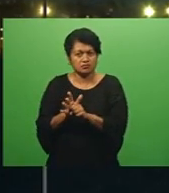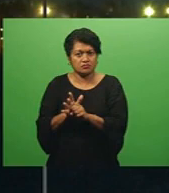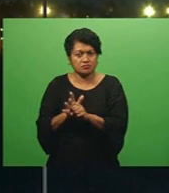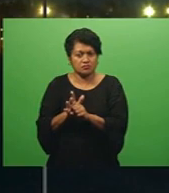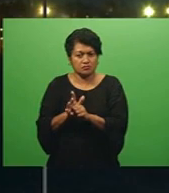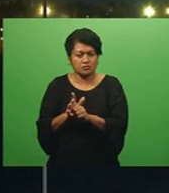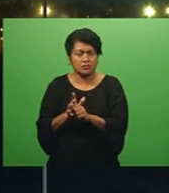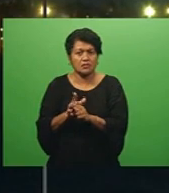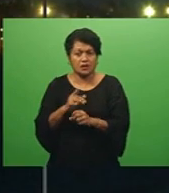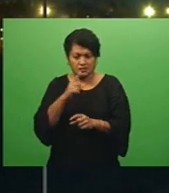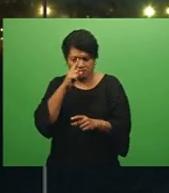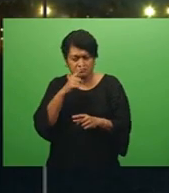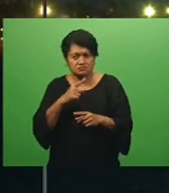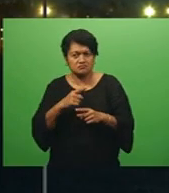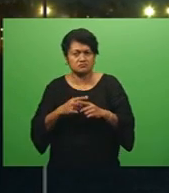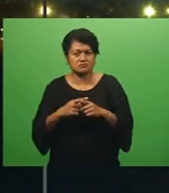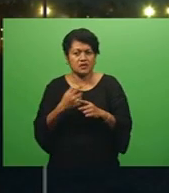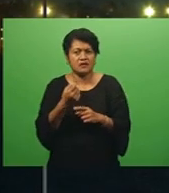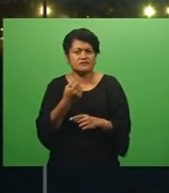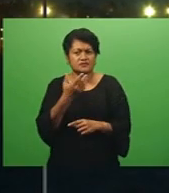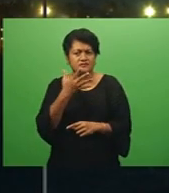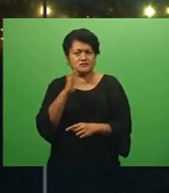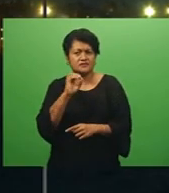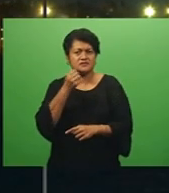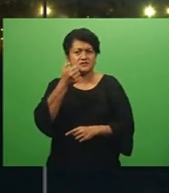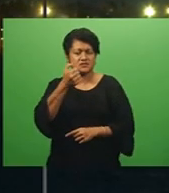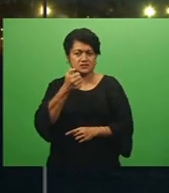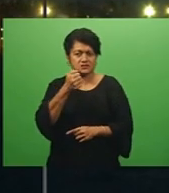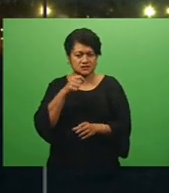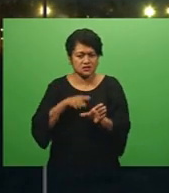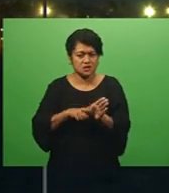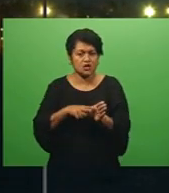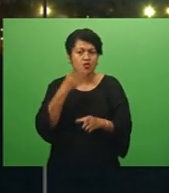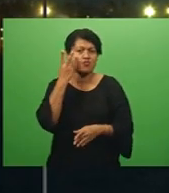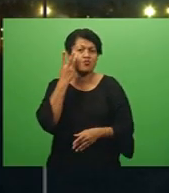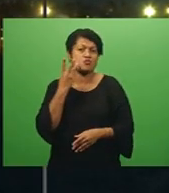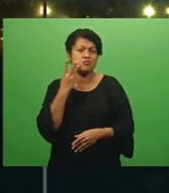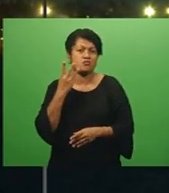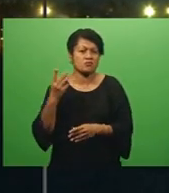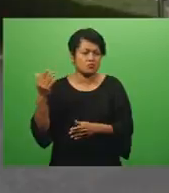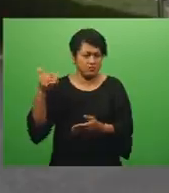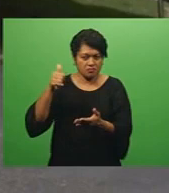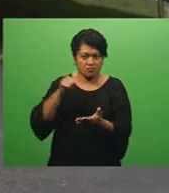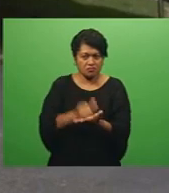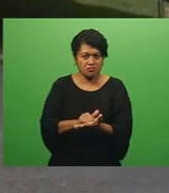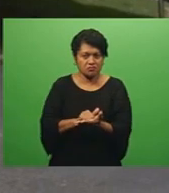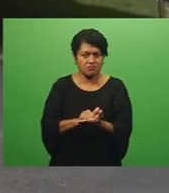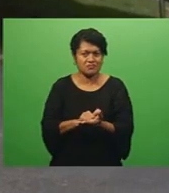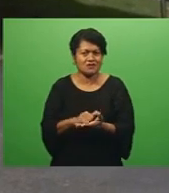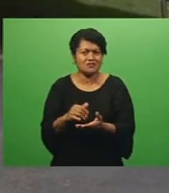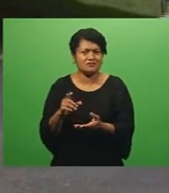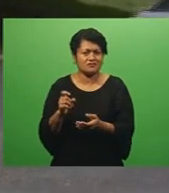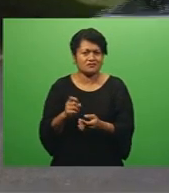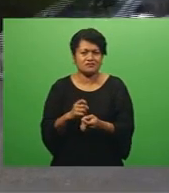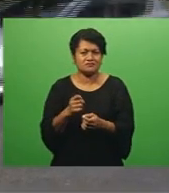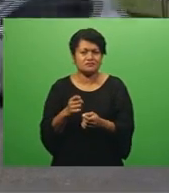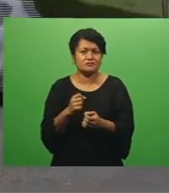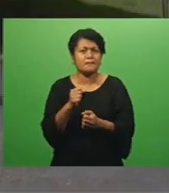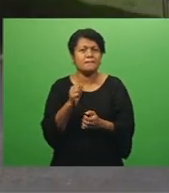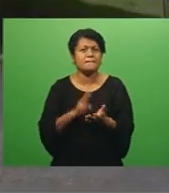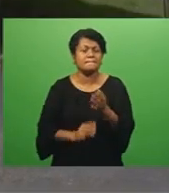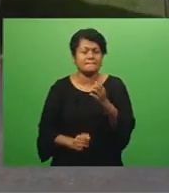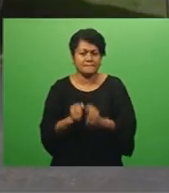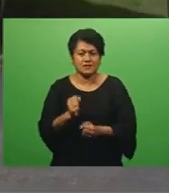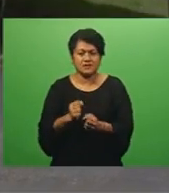patient is a 56-year-old woman who arrived from California in the United States on March 25th. She returned a weak positive